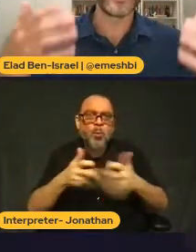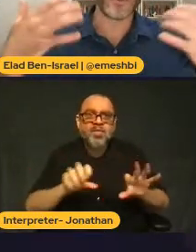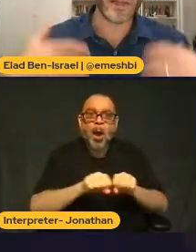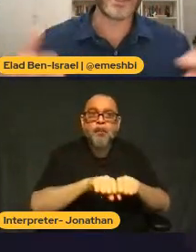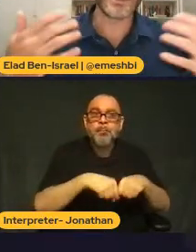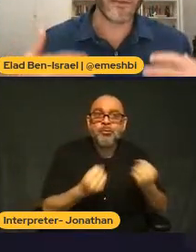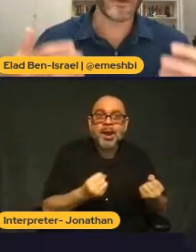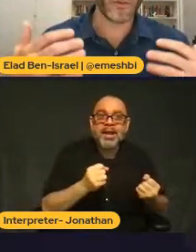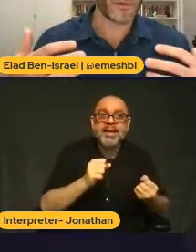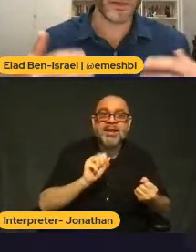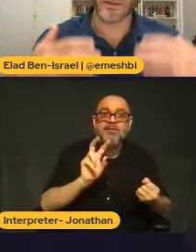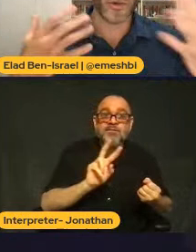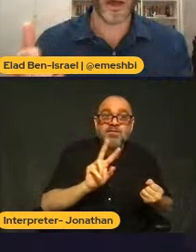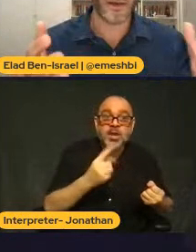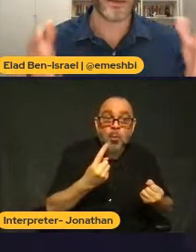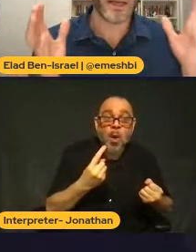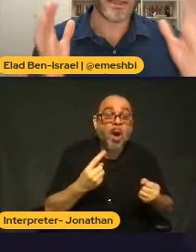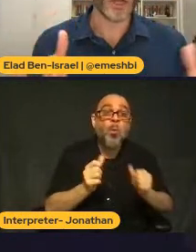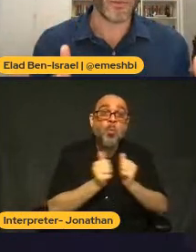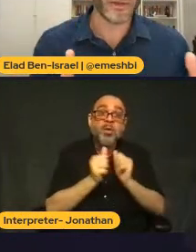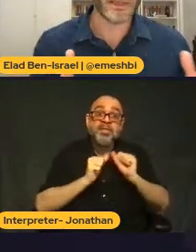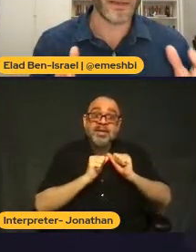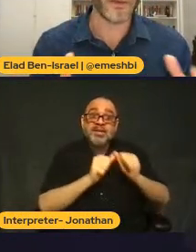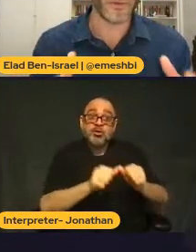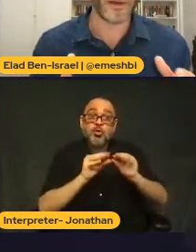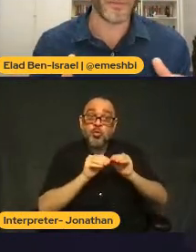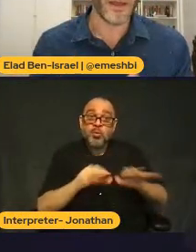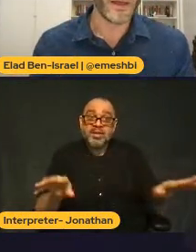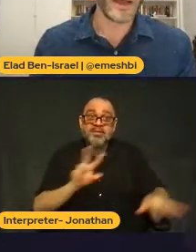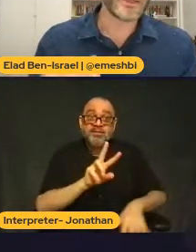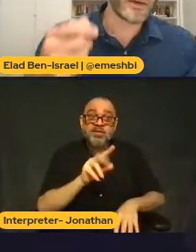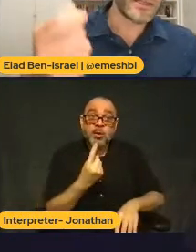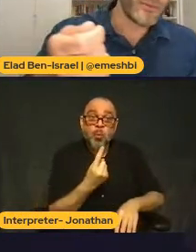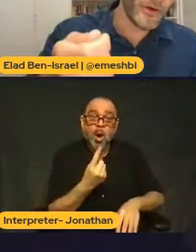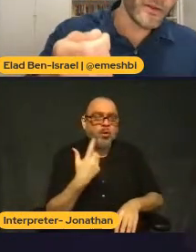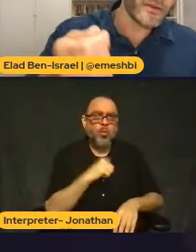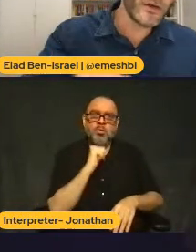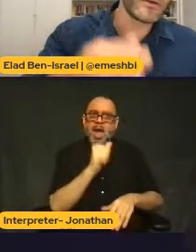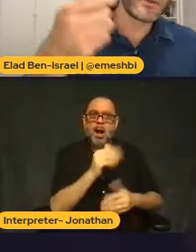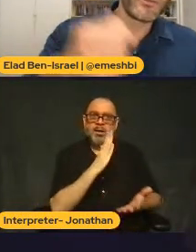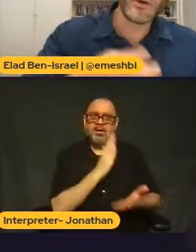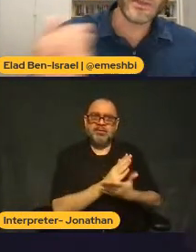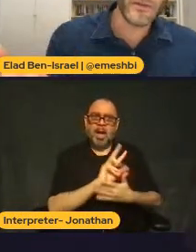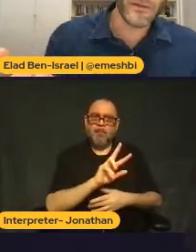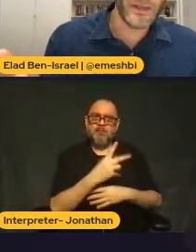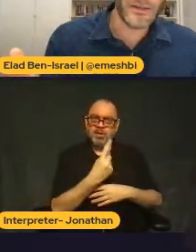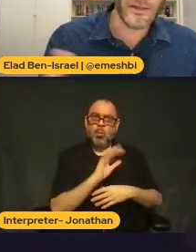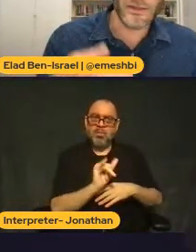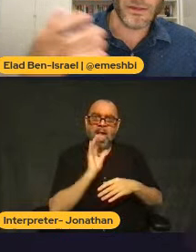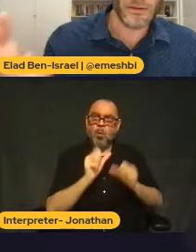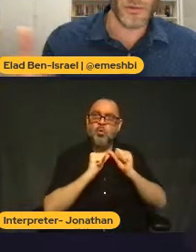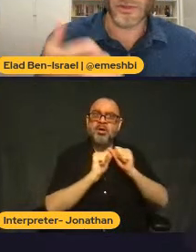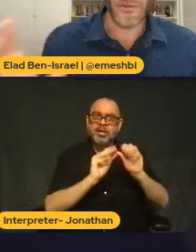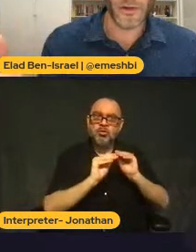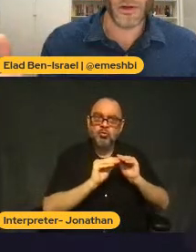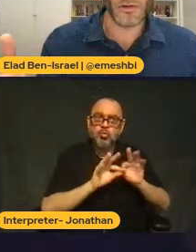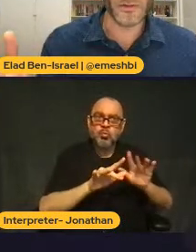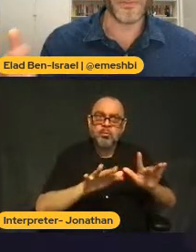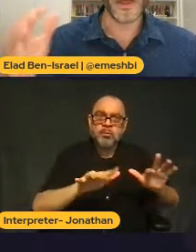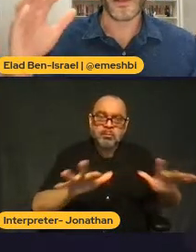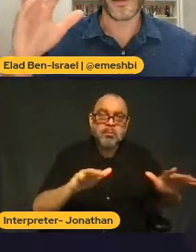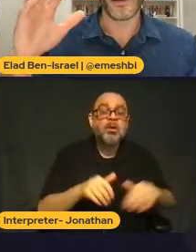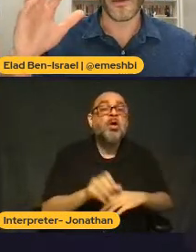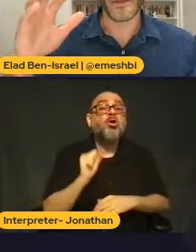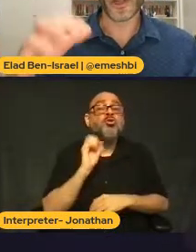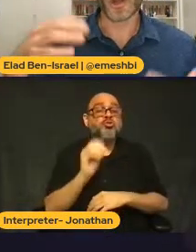continuously releasing V1, because we're not going to stop releasing V1. And so it's important to know that most of your